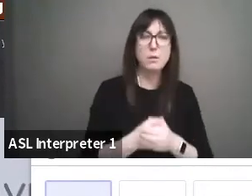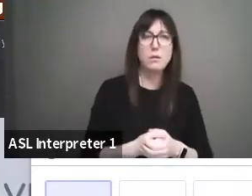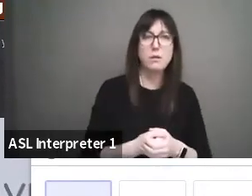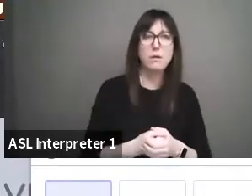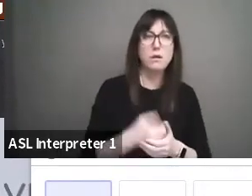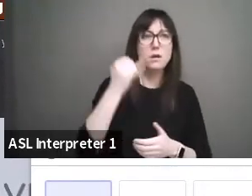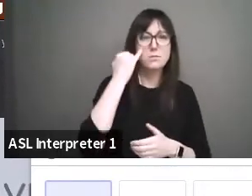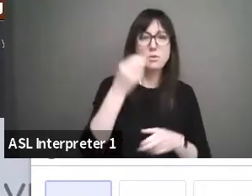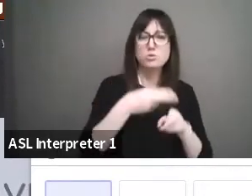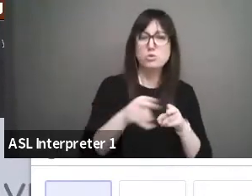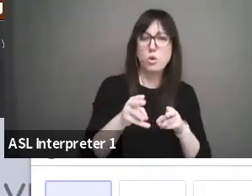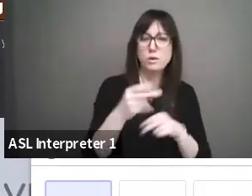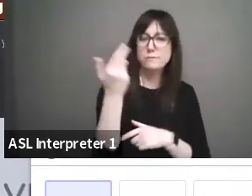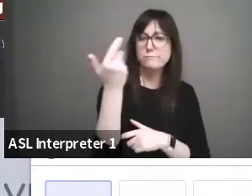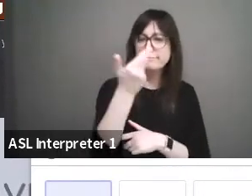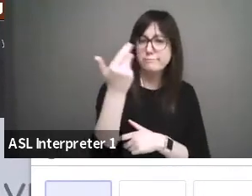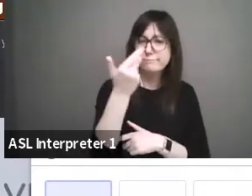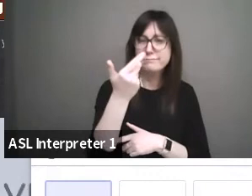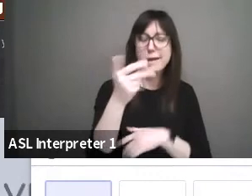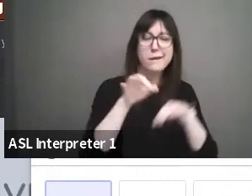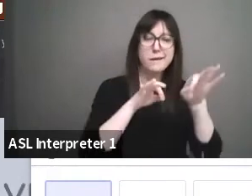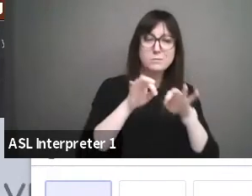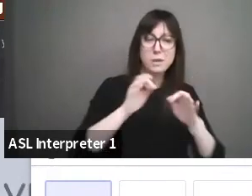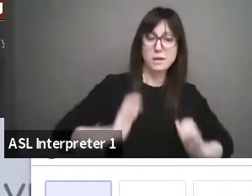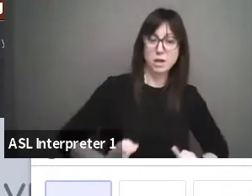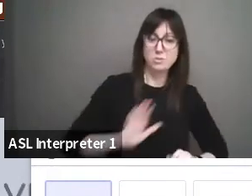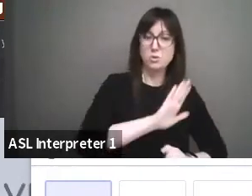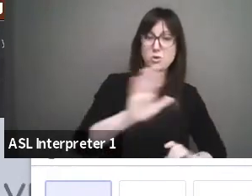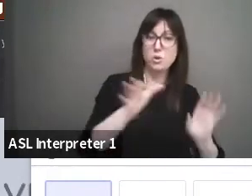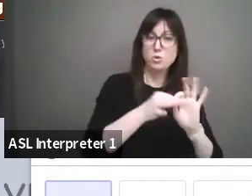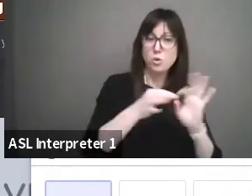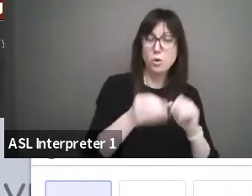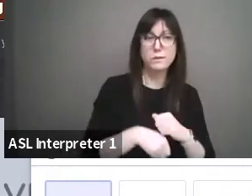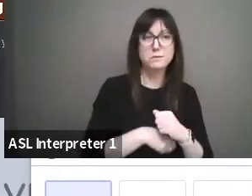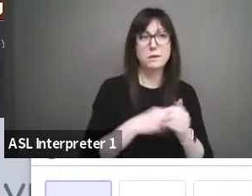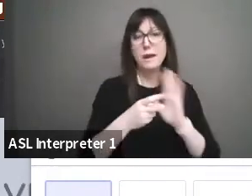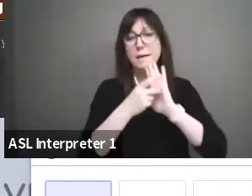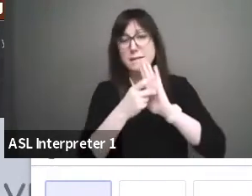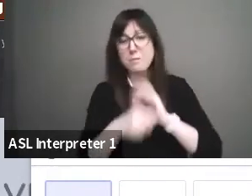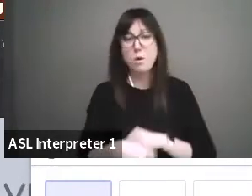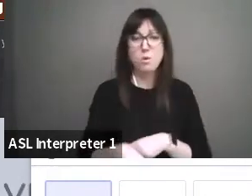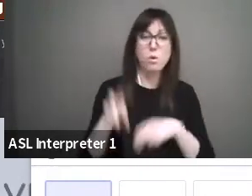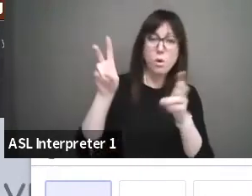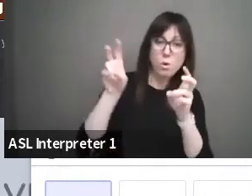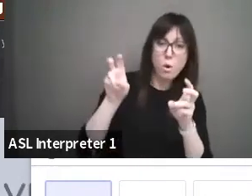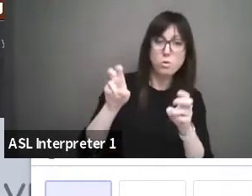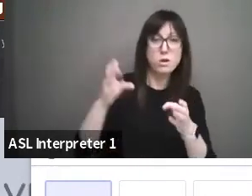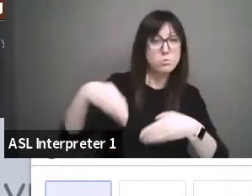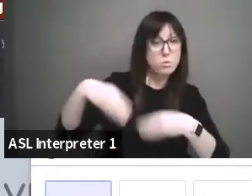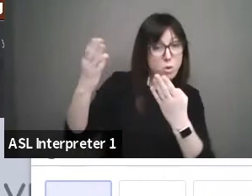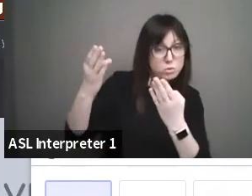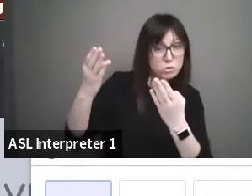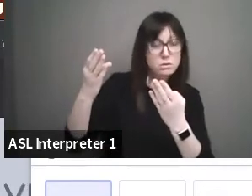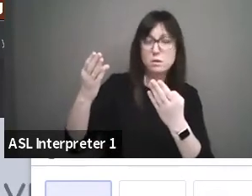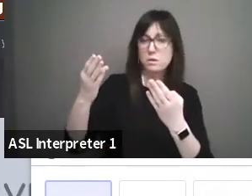a quick video about customer stories, a demonstration, maybe a quote, a proposal, I can easily